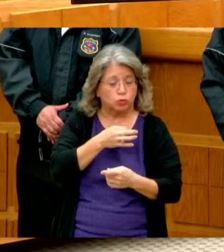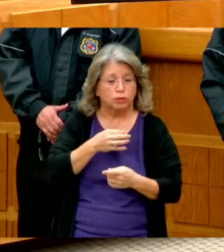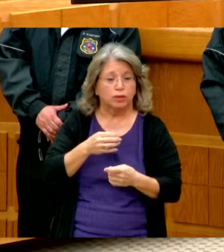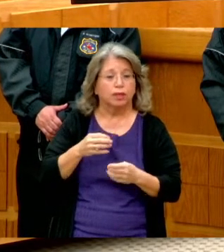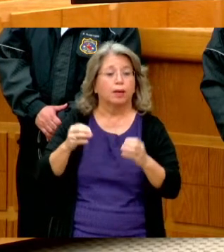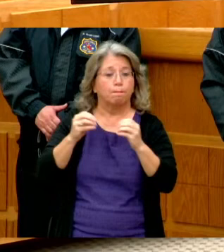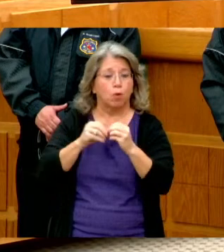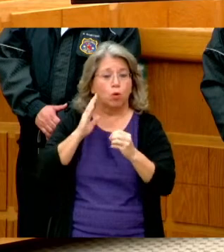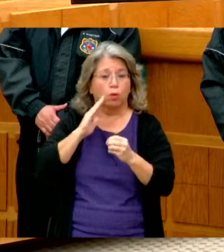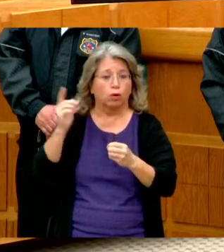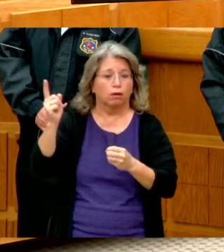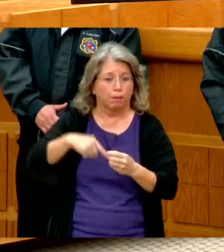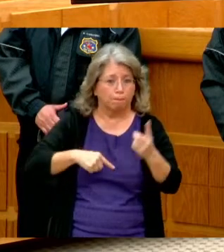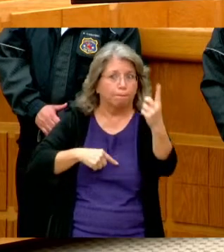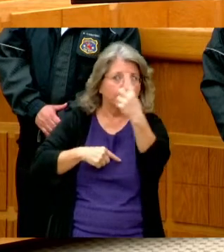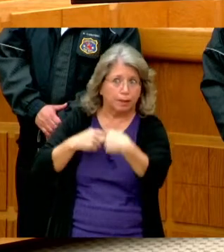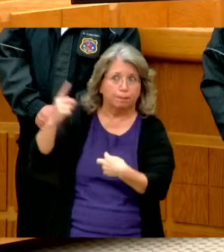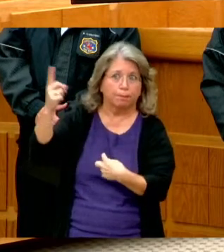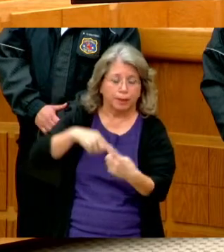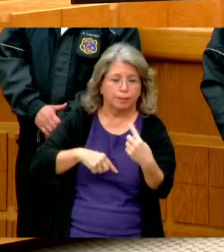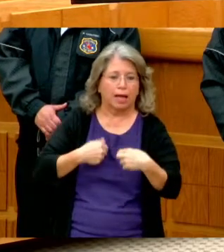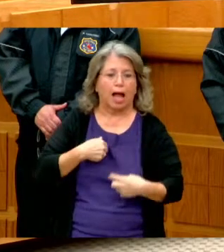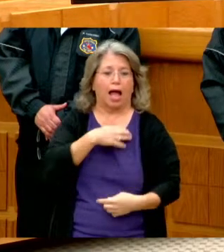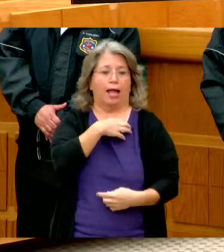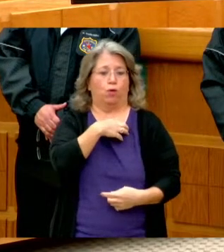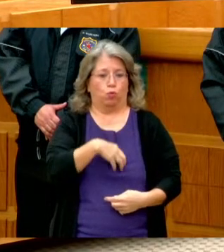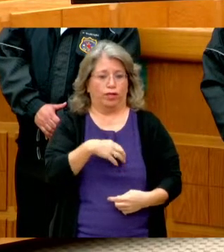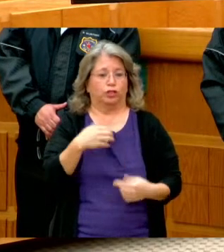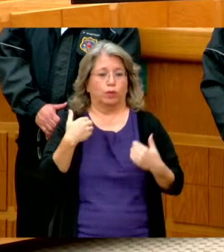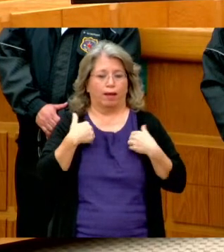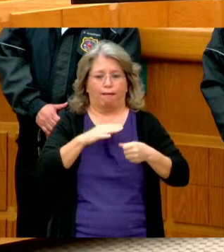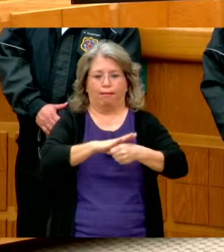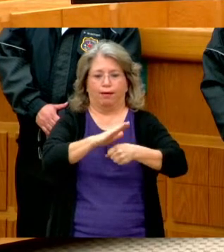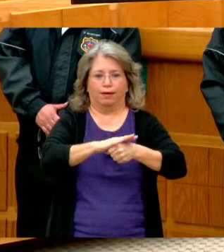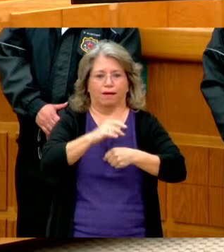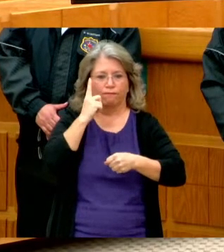How I wish there was one for everyone.